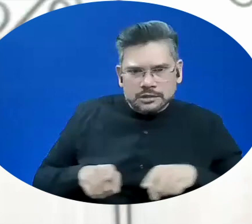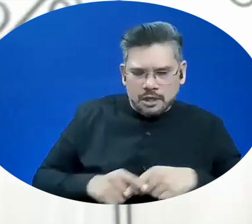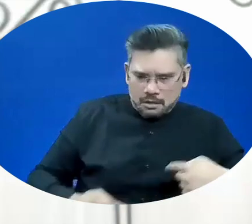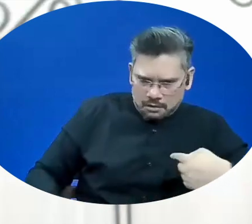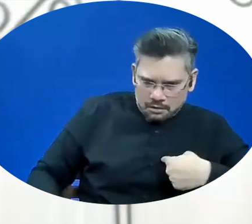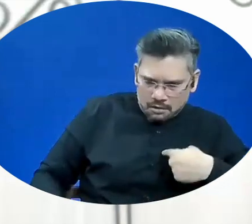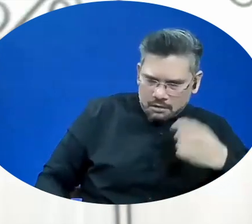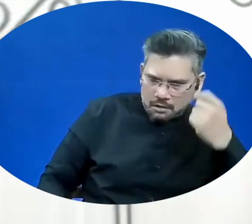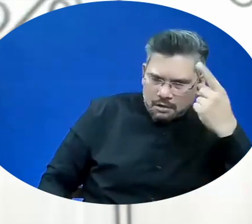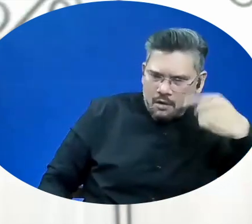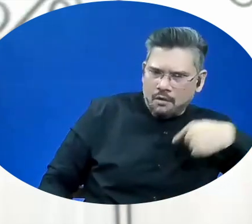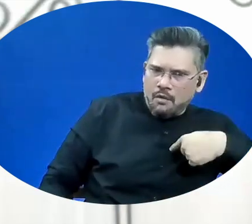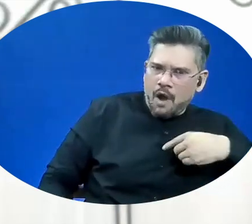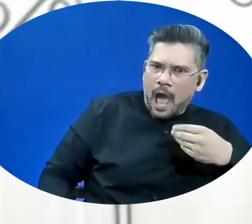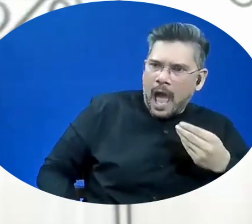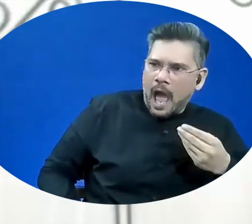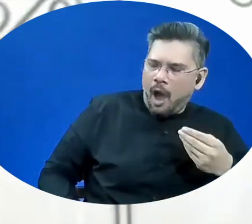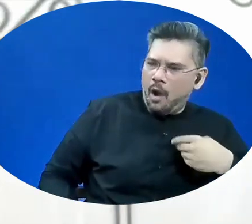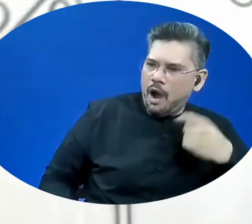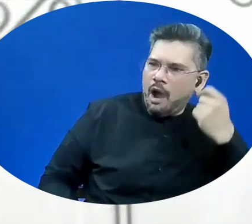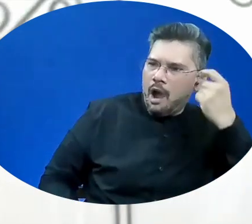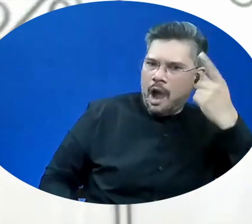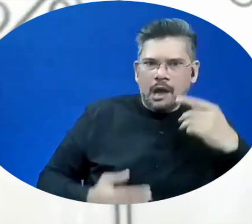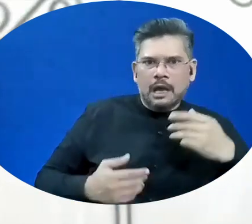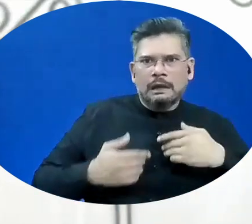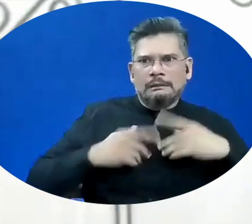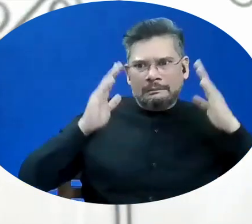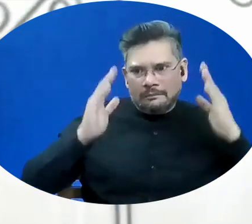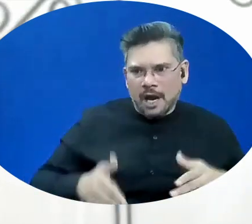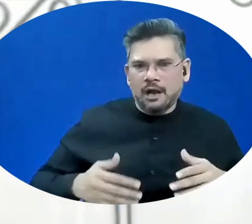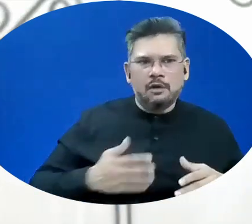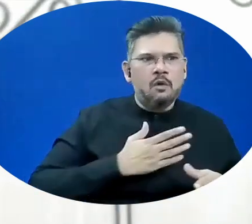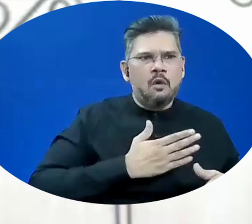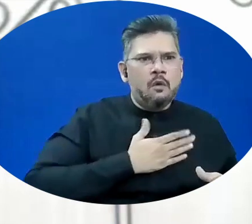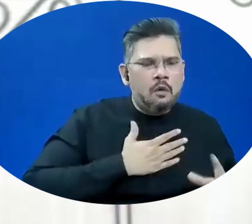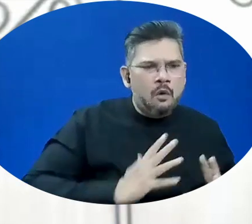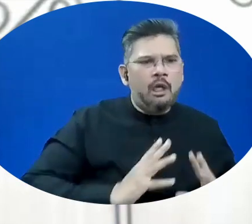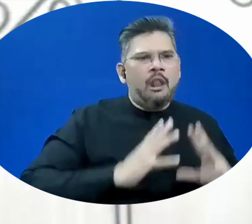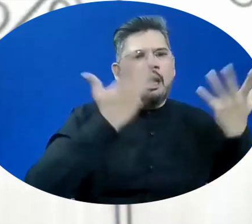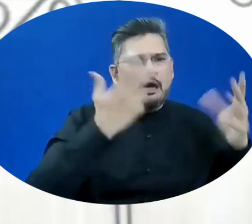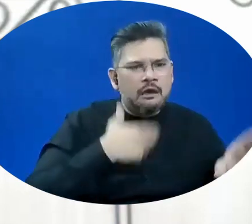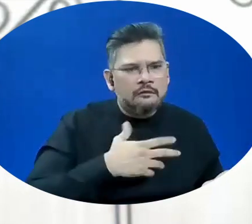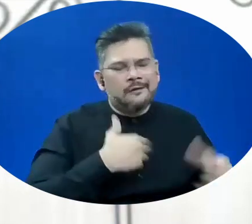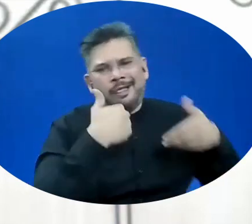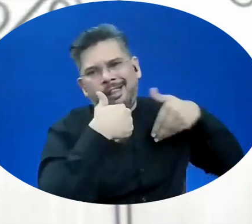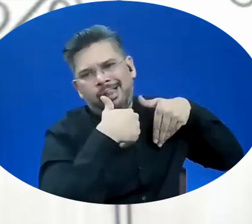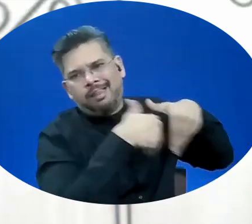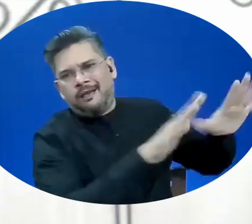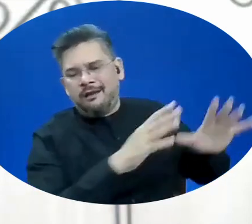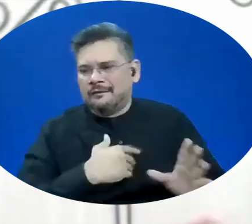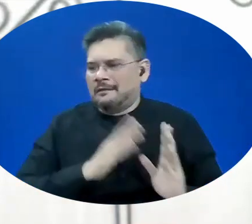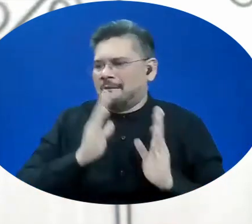realized that I don't need to surrender who I am. I don't need to succumb to cultural